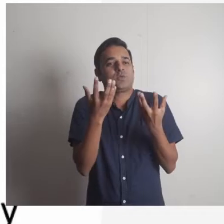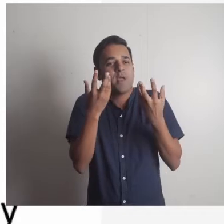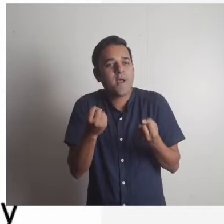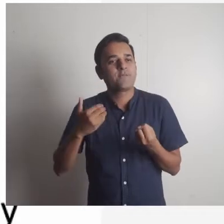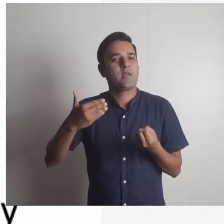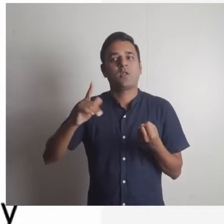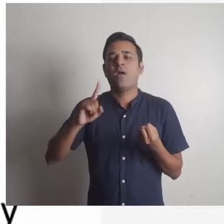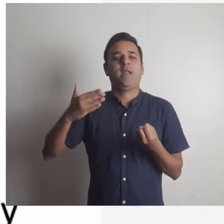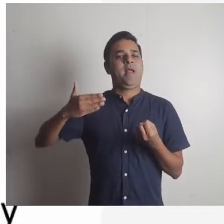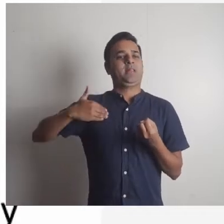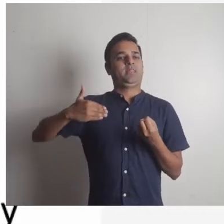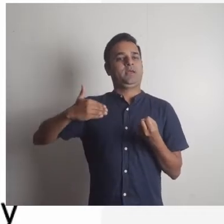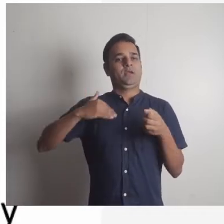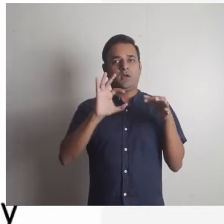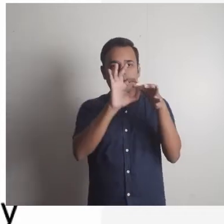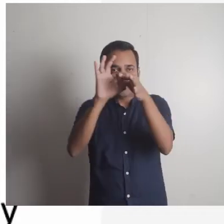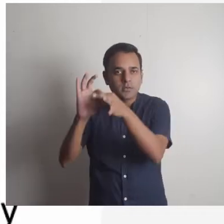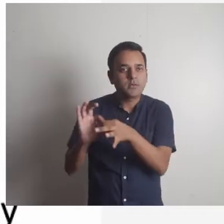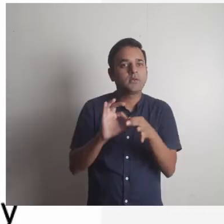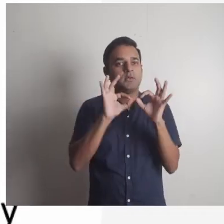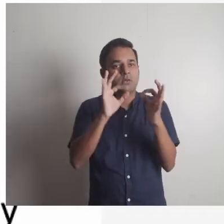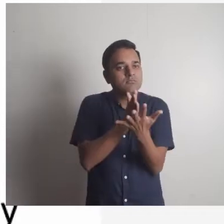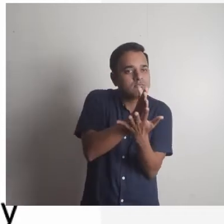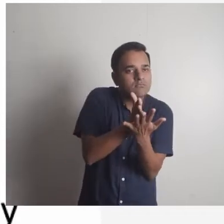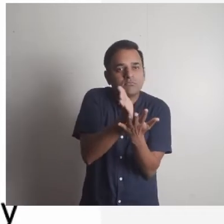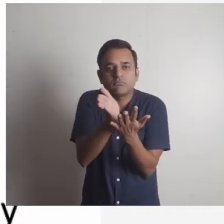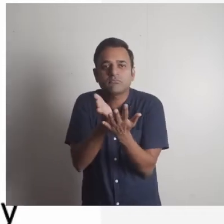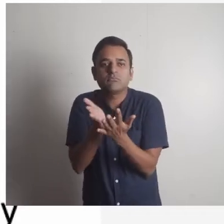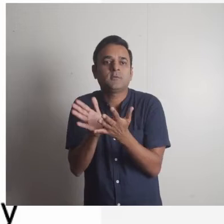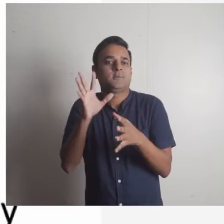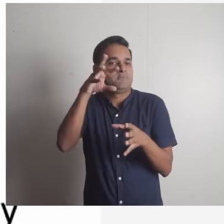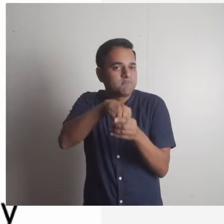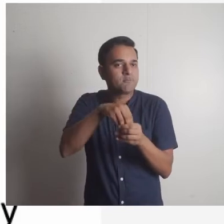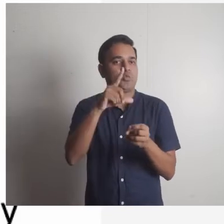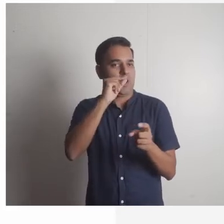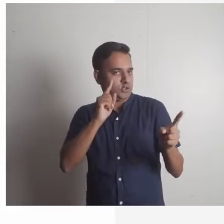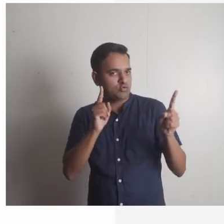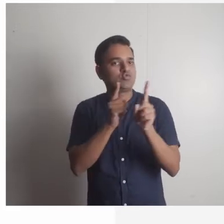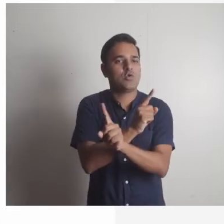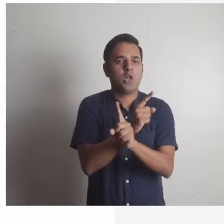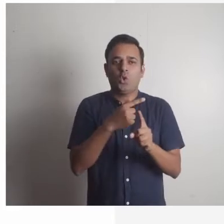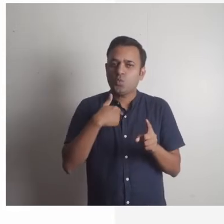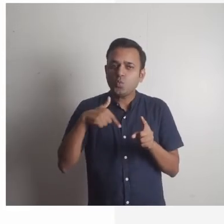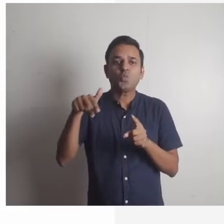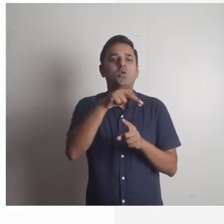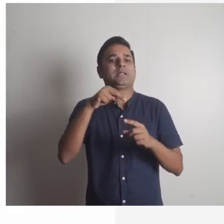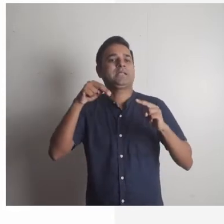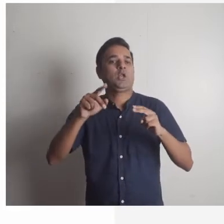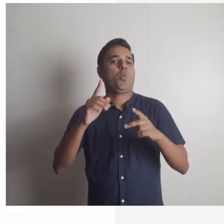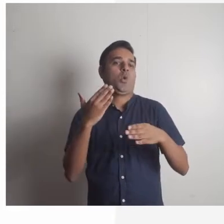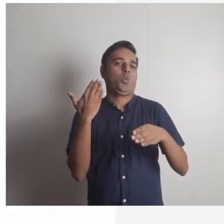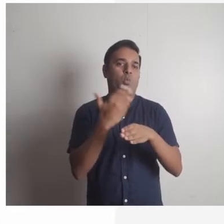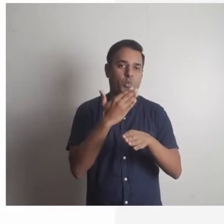be part of the change, then let's work out where we have to place our energy. And the next one I wanted to say, I